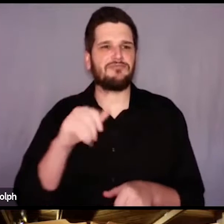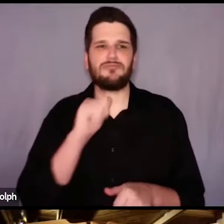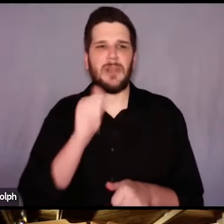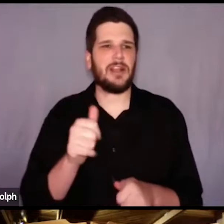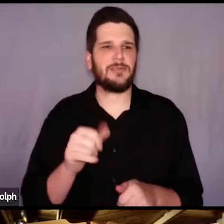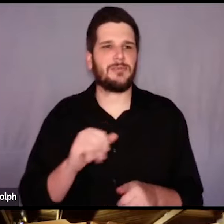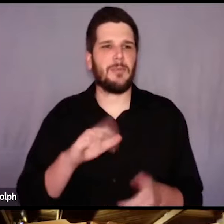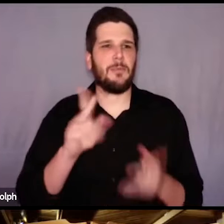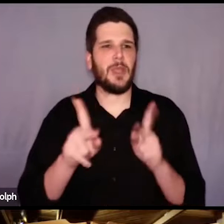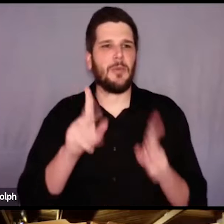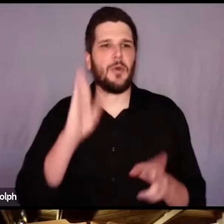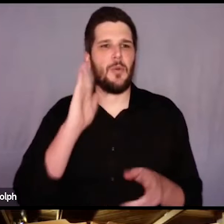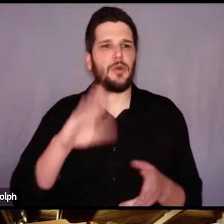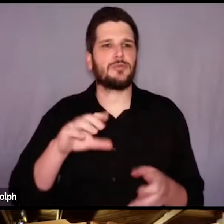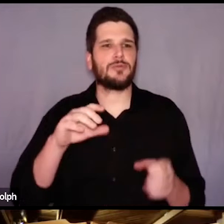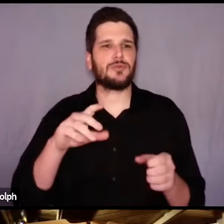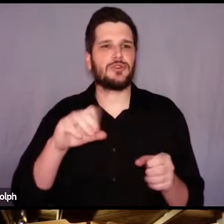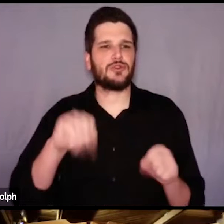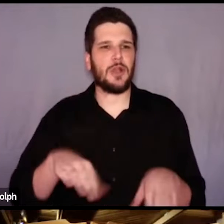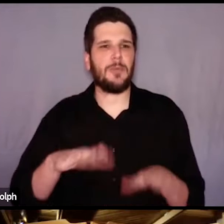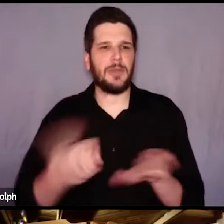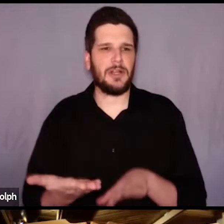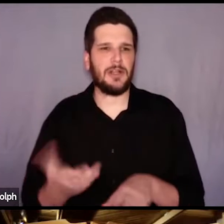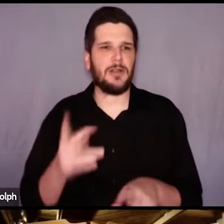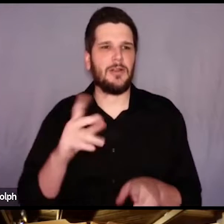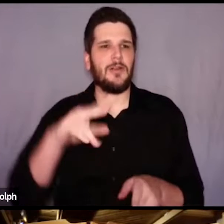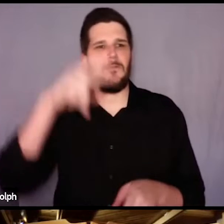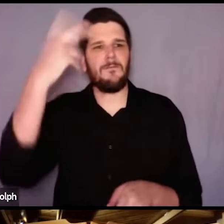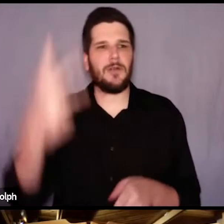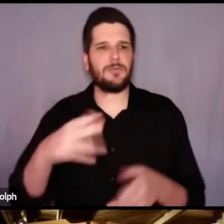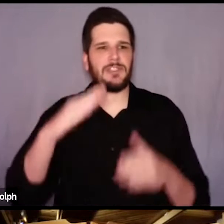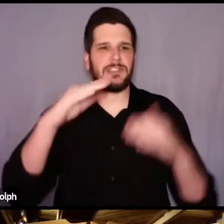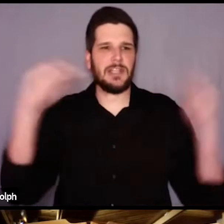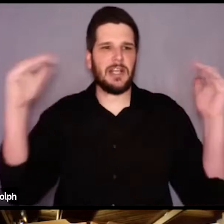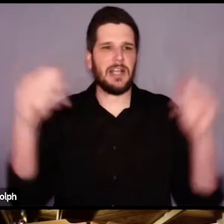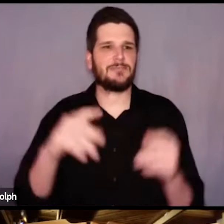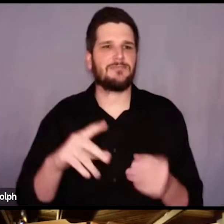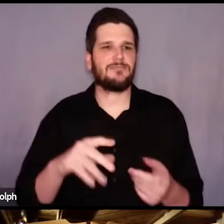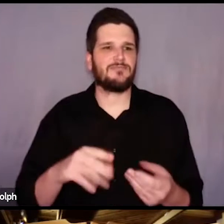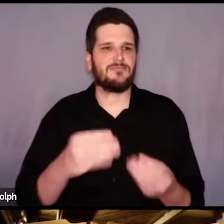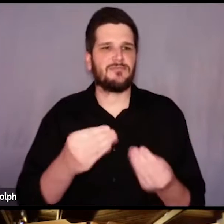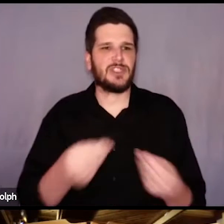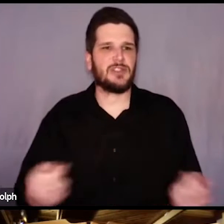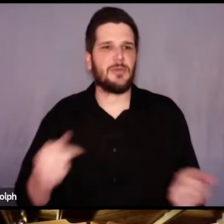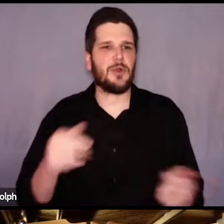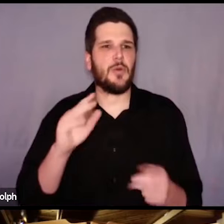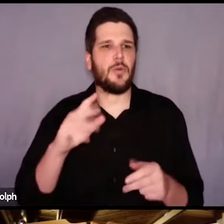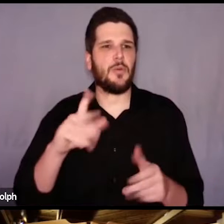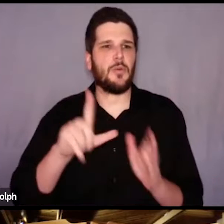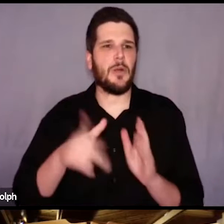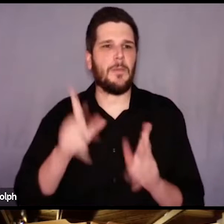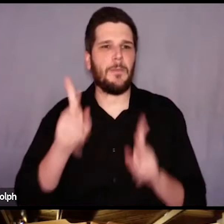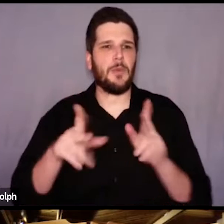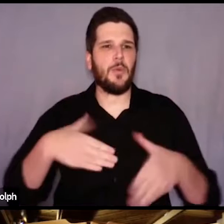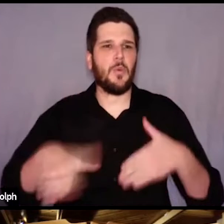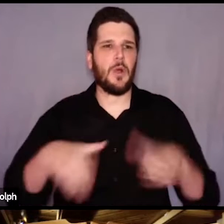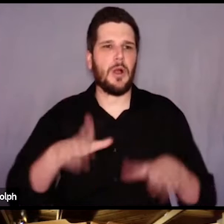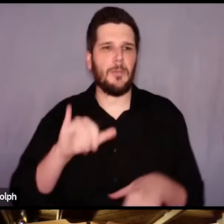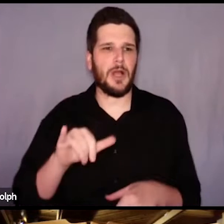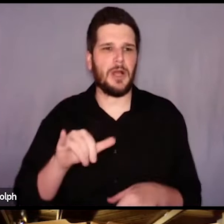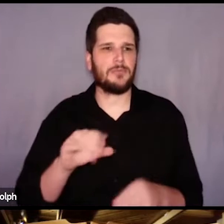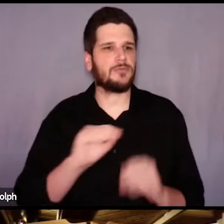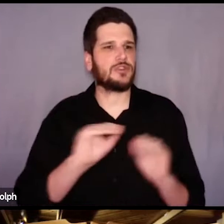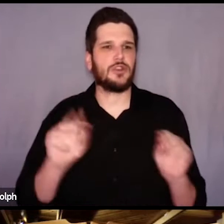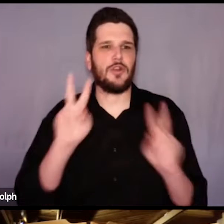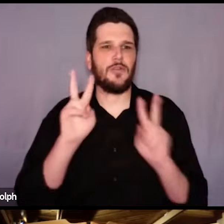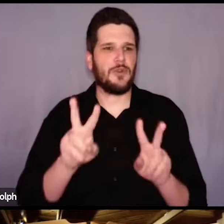the sky, decompose while people walk by, no funerals or memorials. They're just gone. Day I moved in, coroner moved a young man out. It